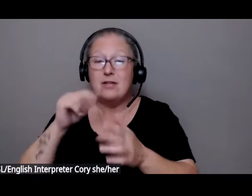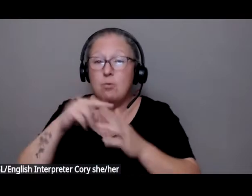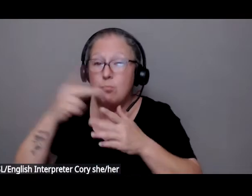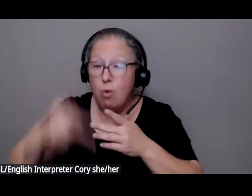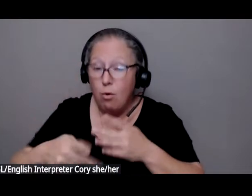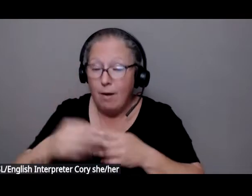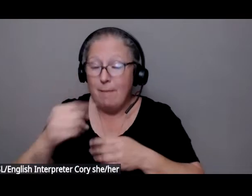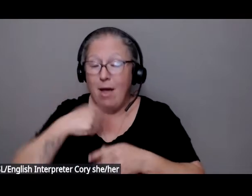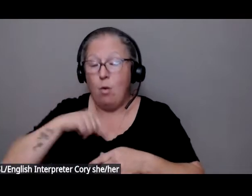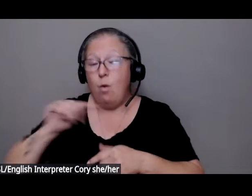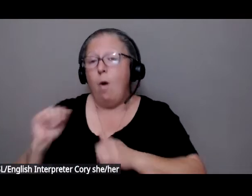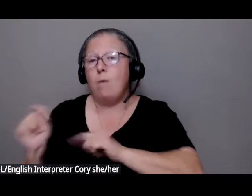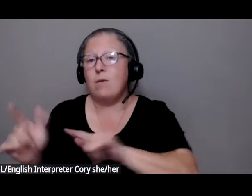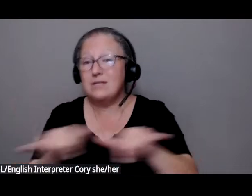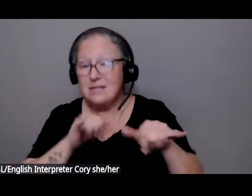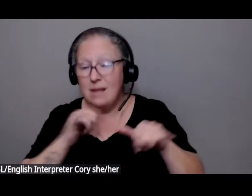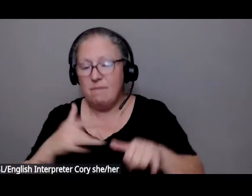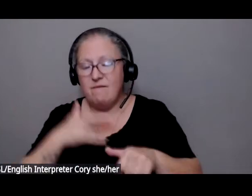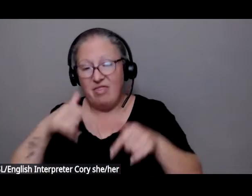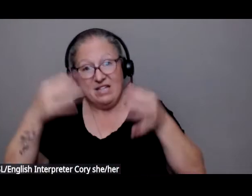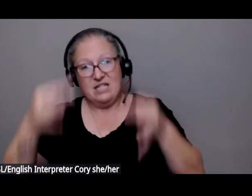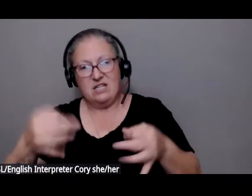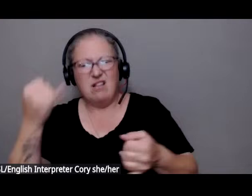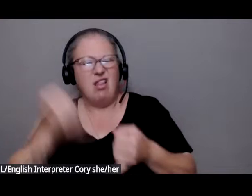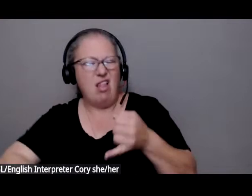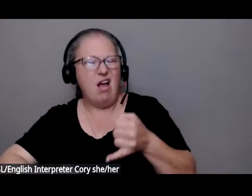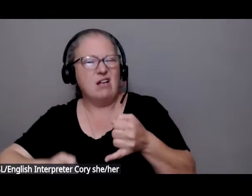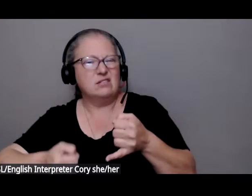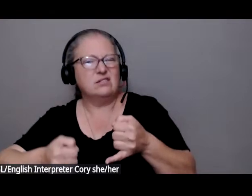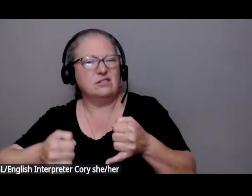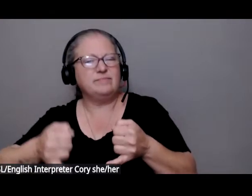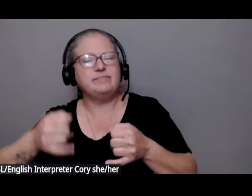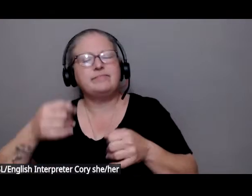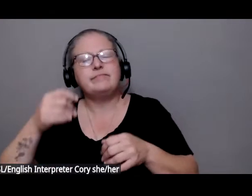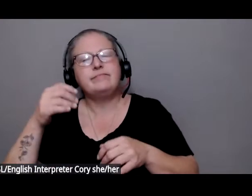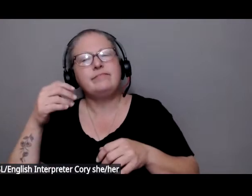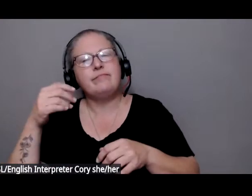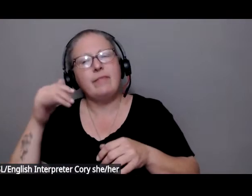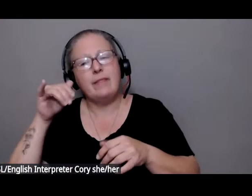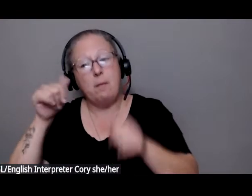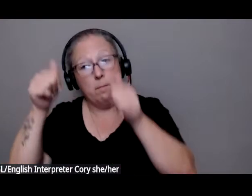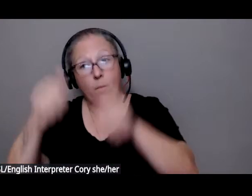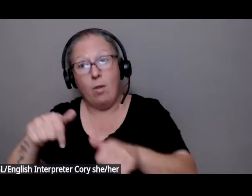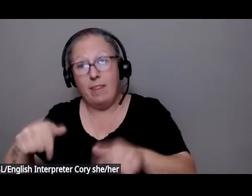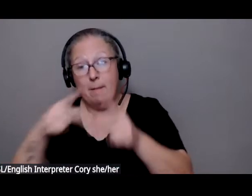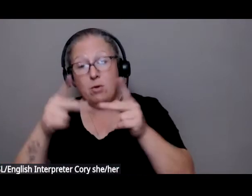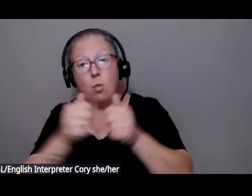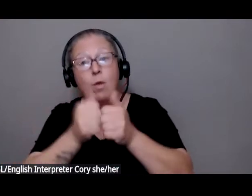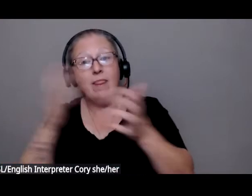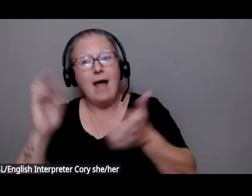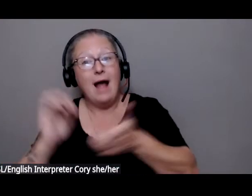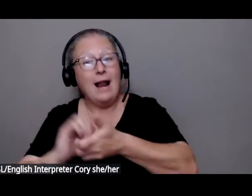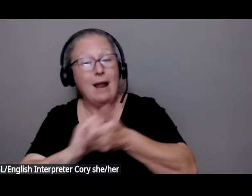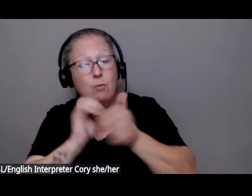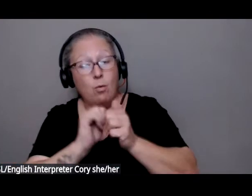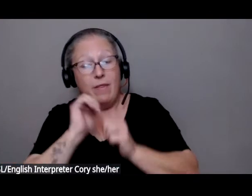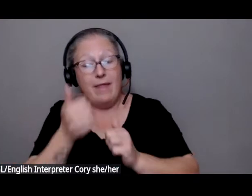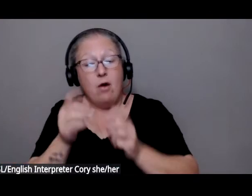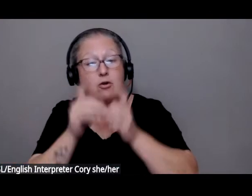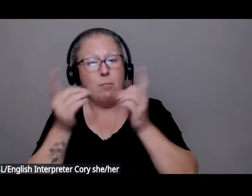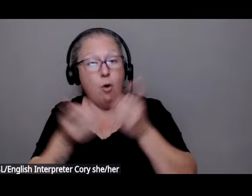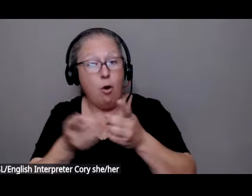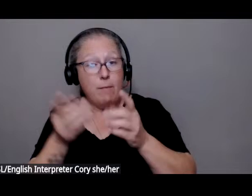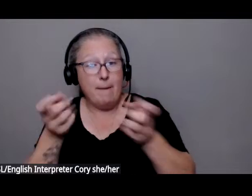felt that this decision is the final straw. With all due respect, the posting of this position without any collaboration with our department management or